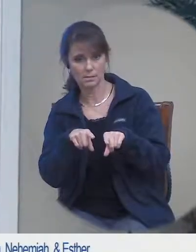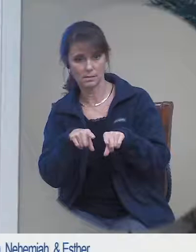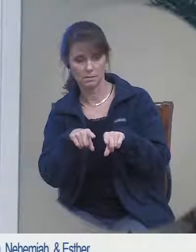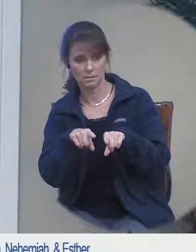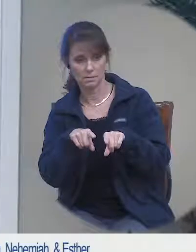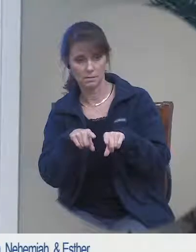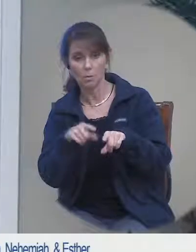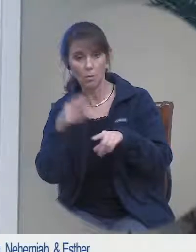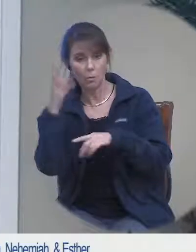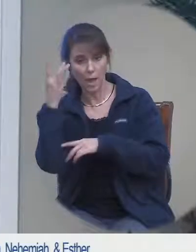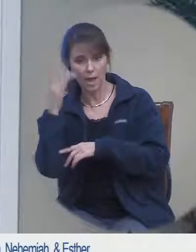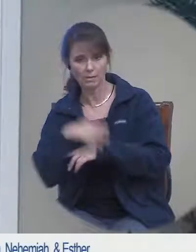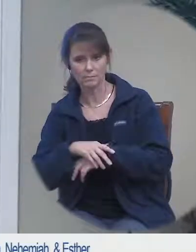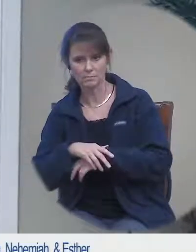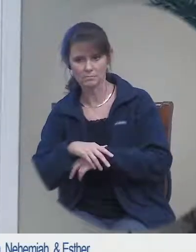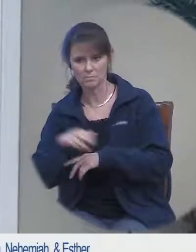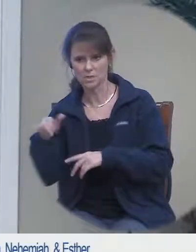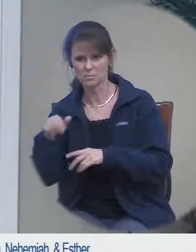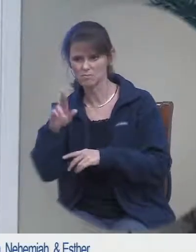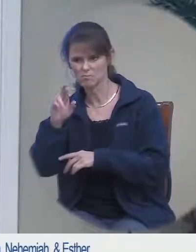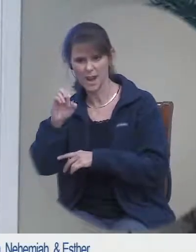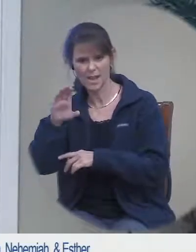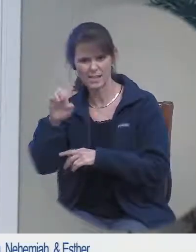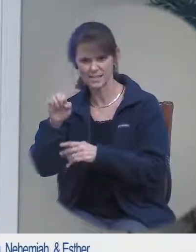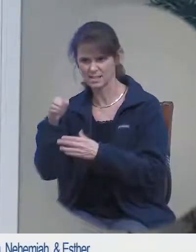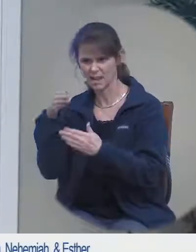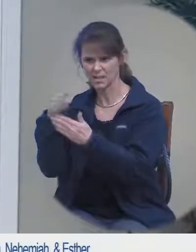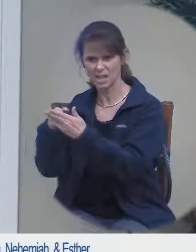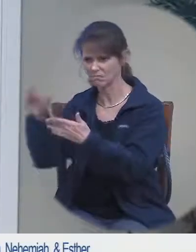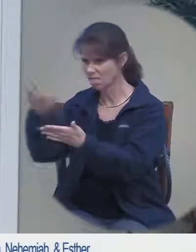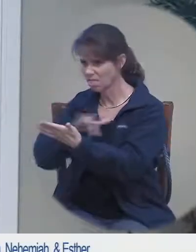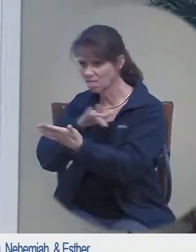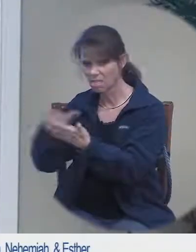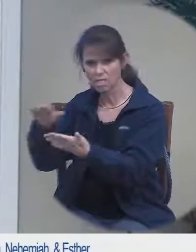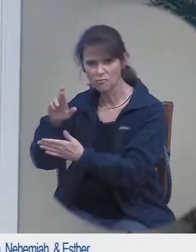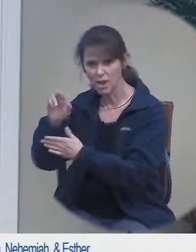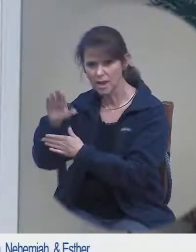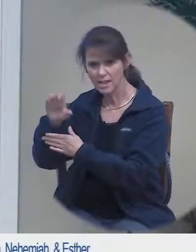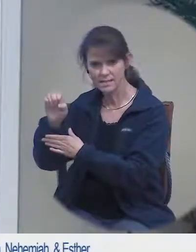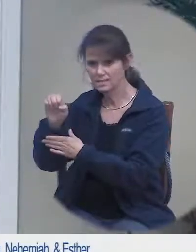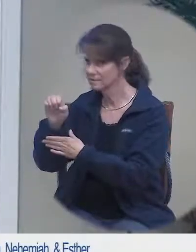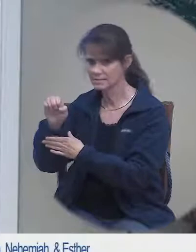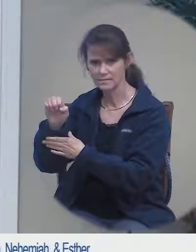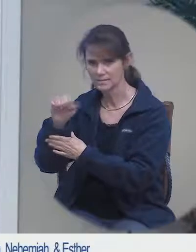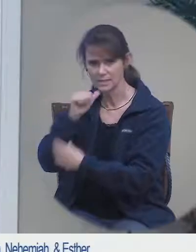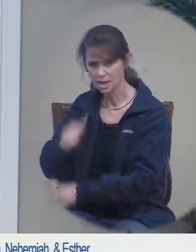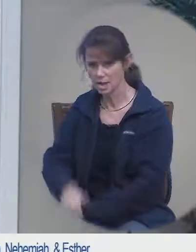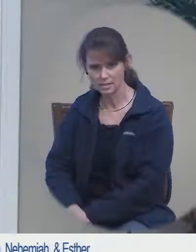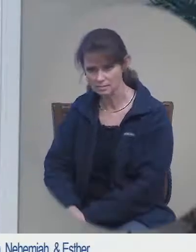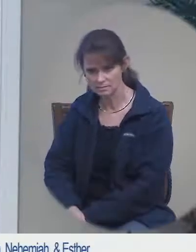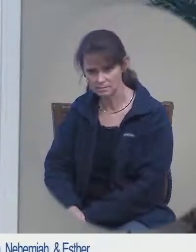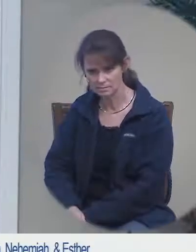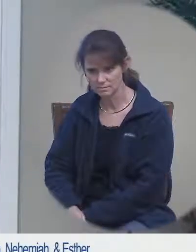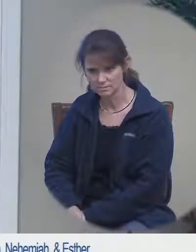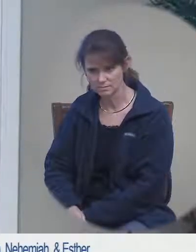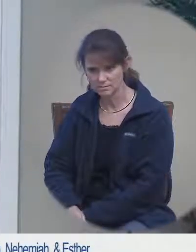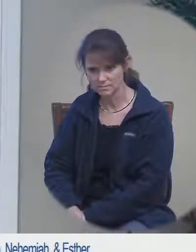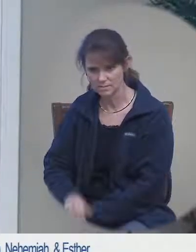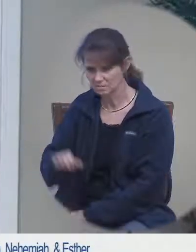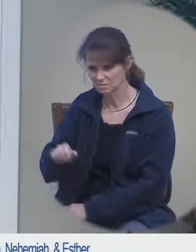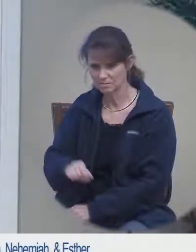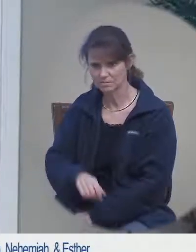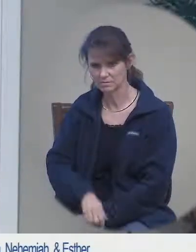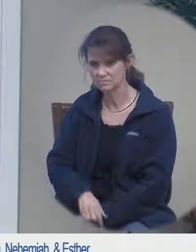ethnicity, okay? It's not, because the fact of the matter is there were Moabites